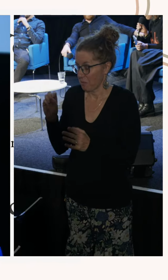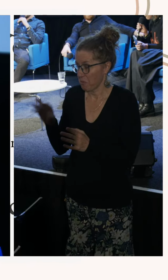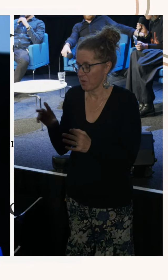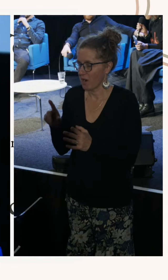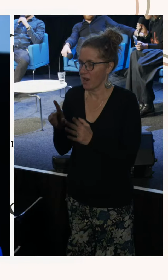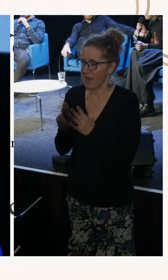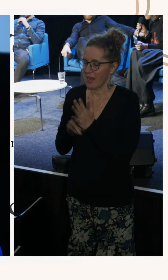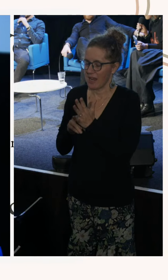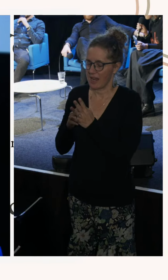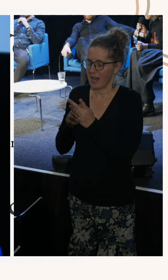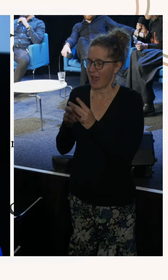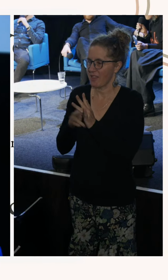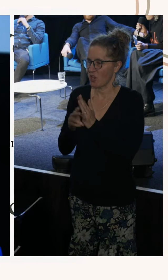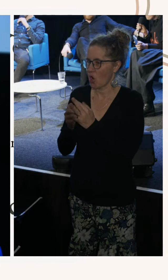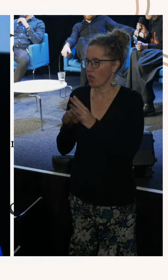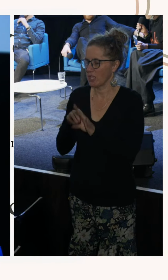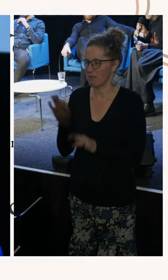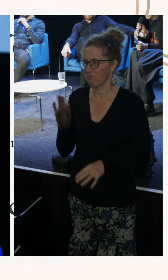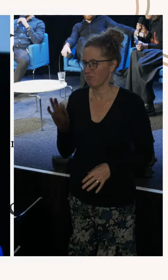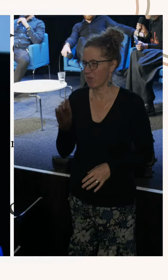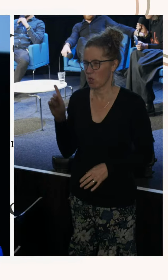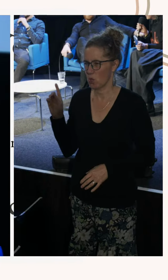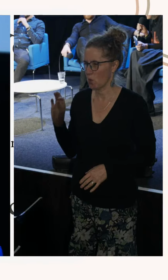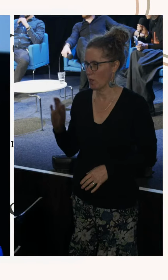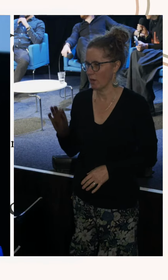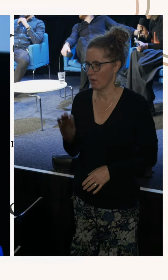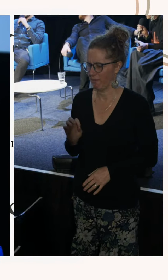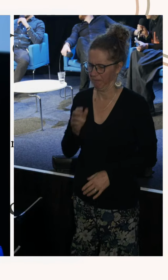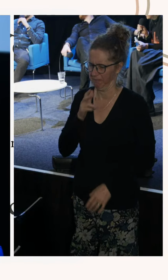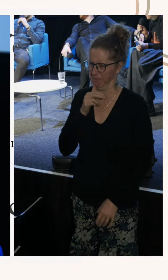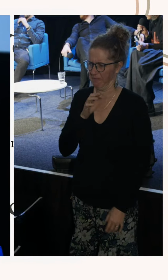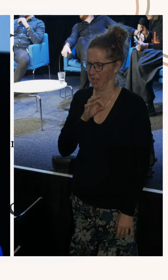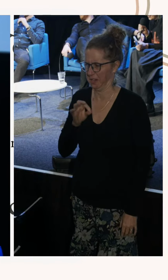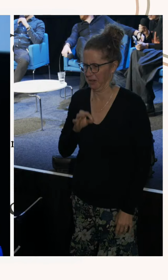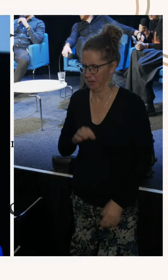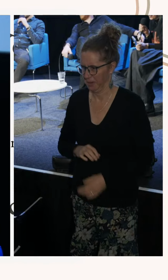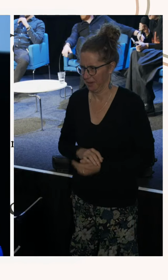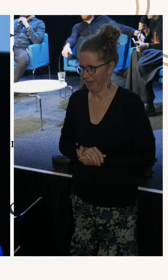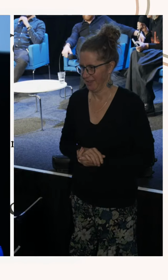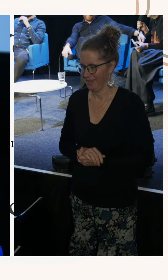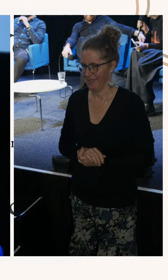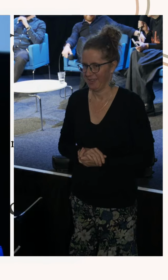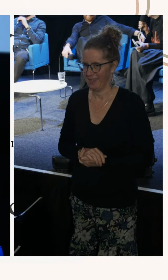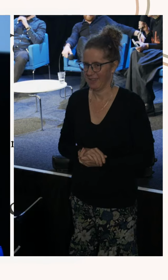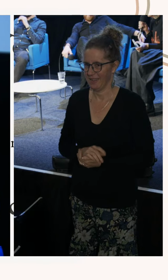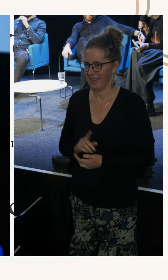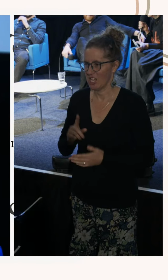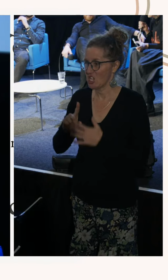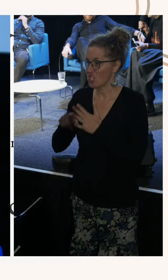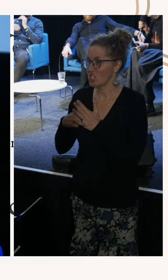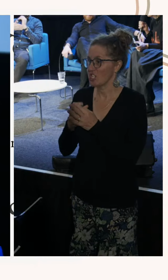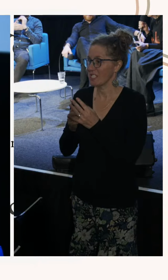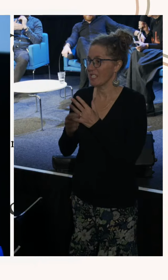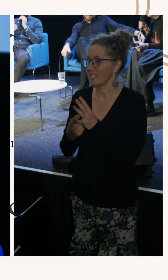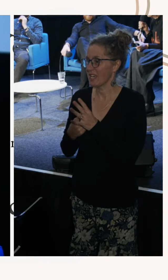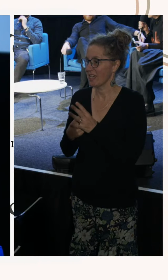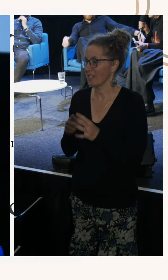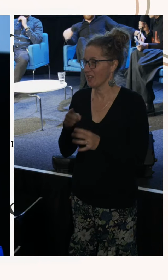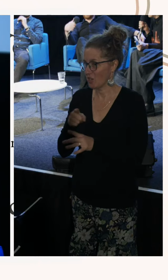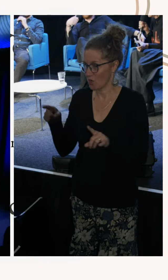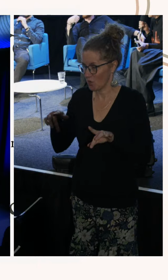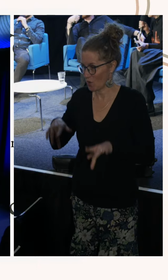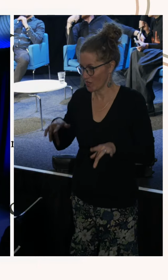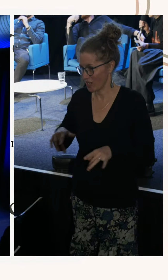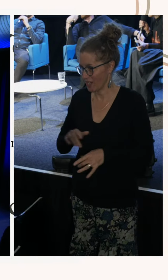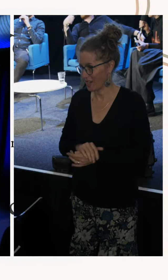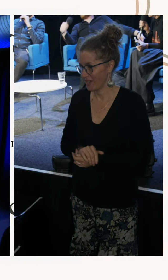Nathan Hollier wouldn't have done it. You didn't do it. And there's no way Jacinda would have done it. And you No. guys haven't done it yet. Not